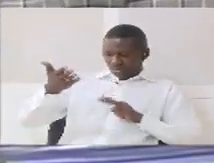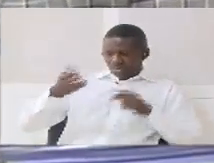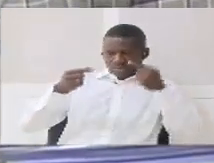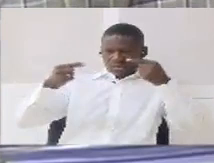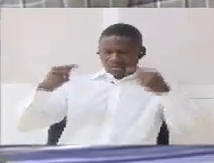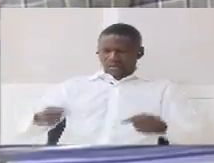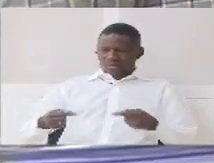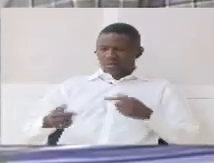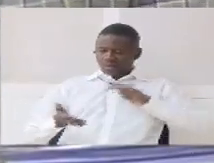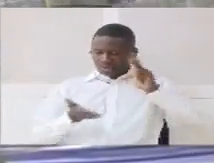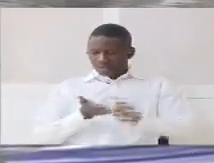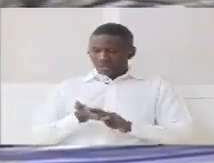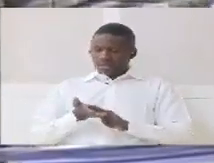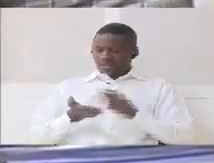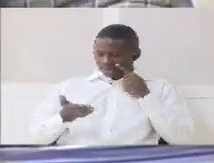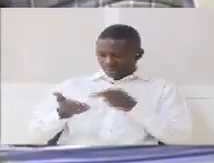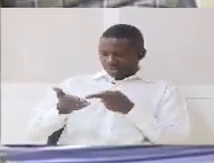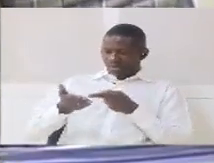this is the statement you had given.